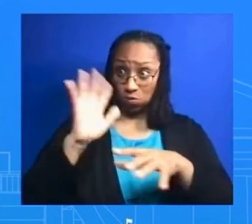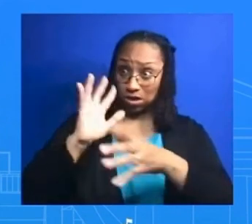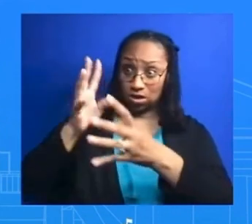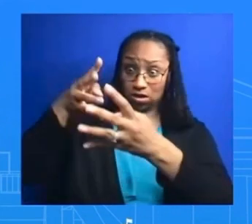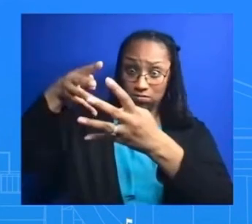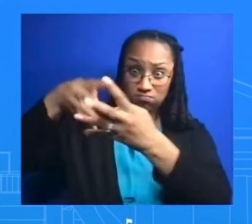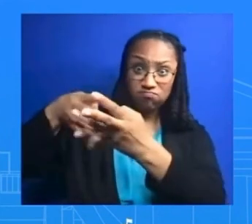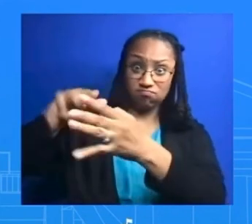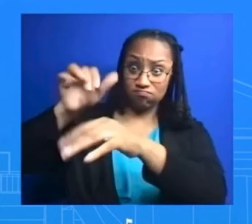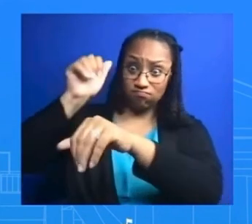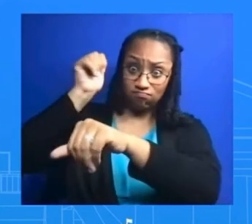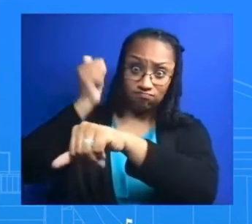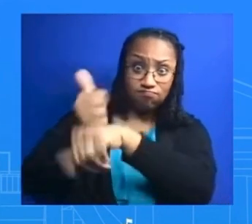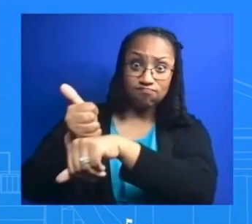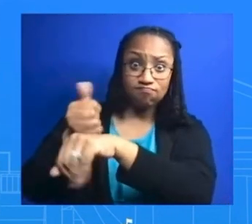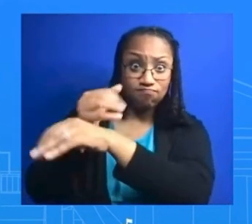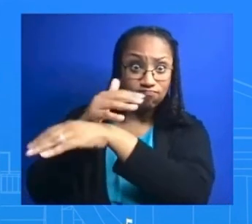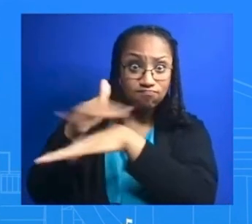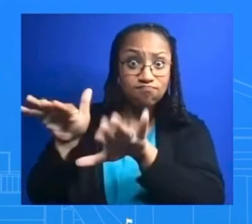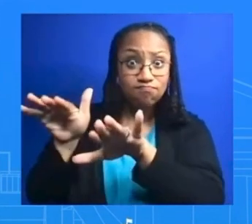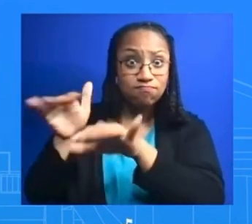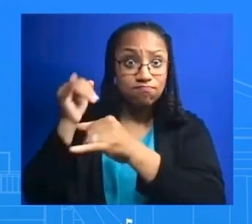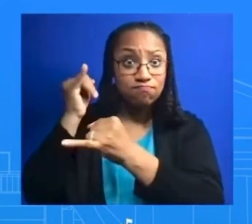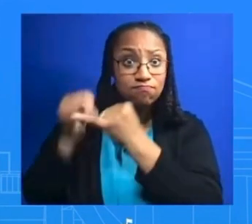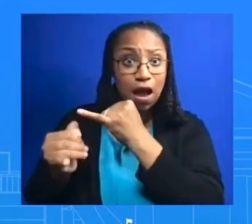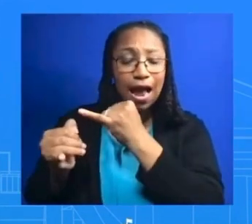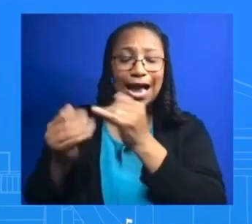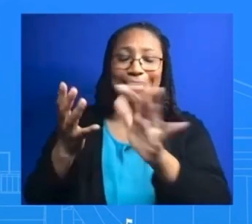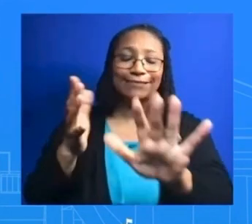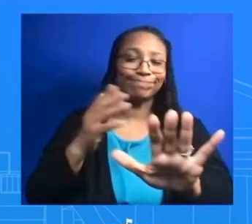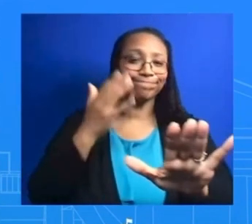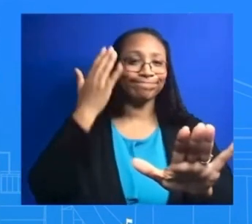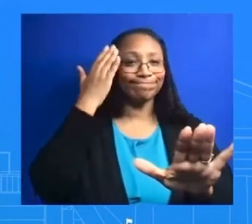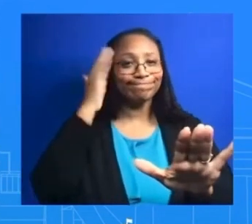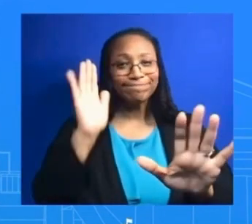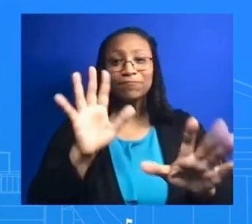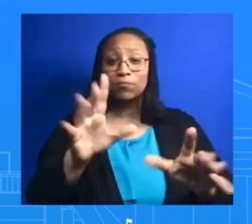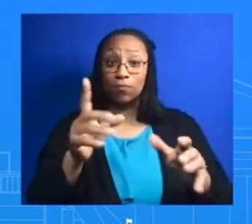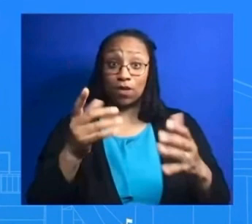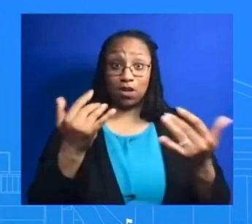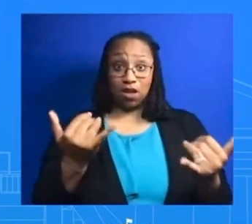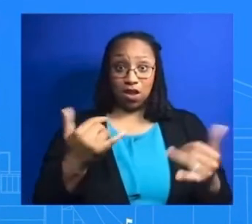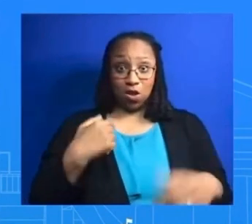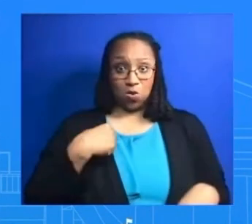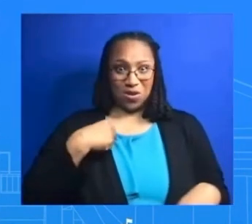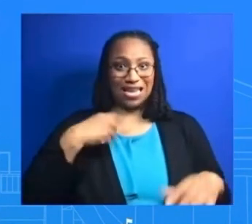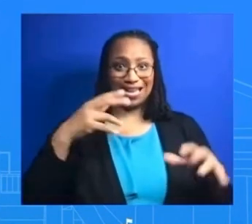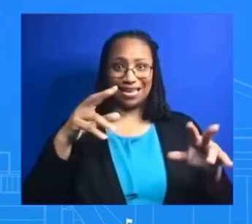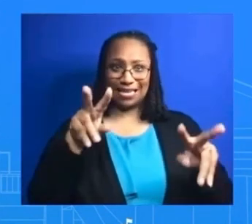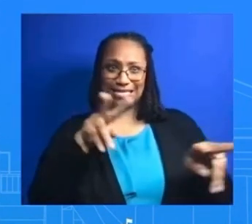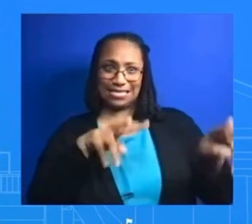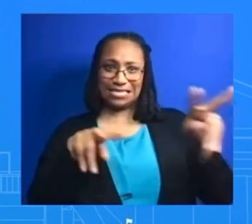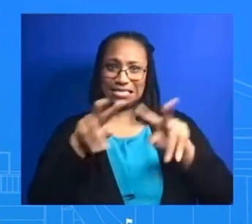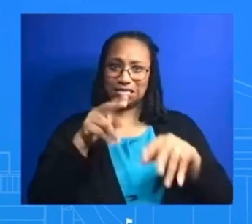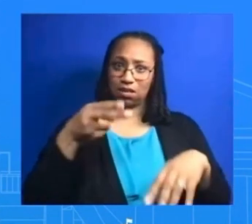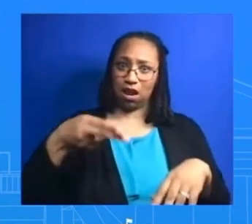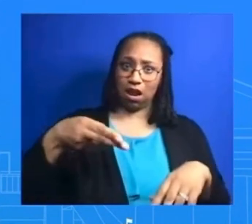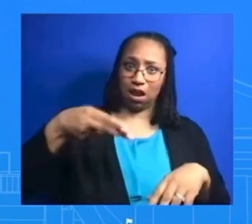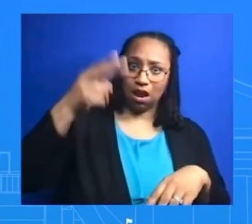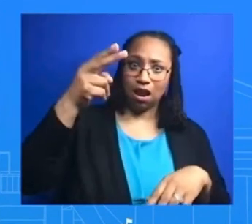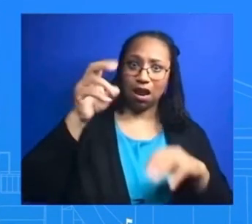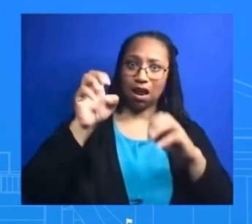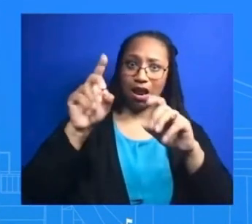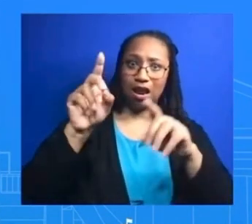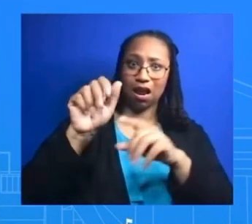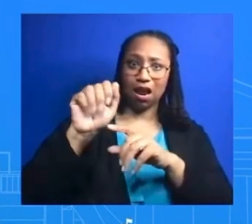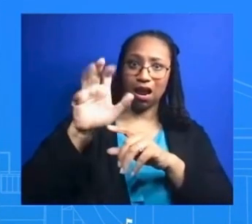But again, we think that the pathway that we're choosing here, the Higher Education Act, is available even with this doctrine in place. Thank you.